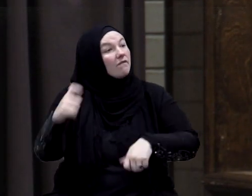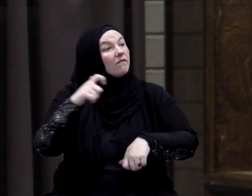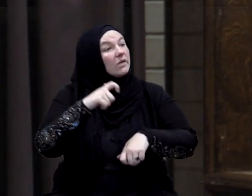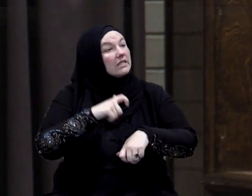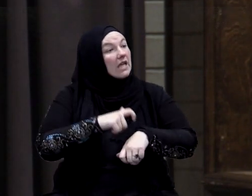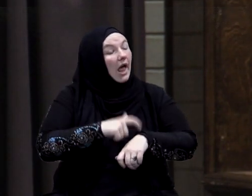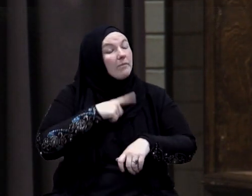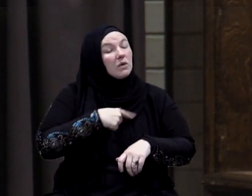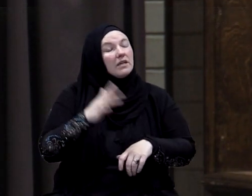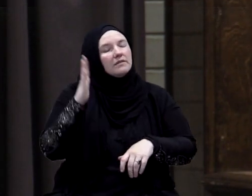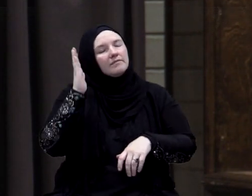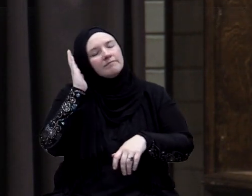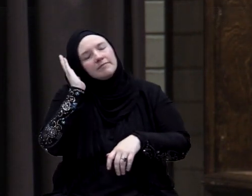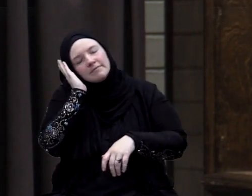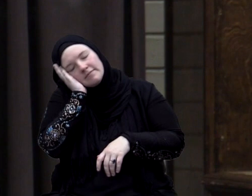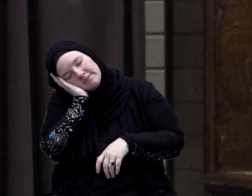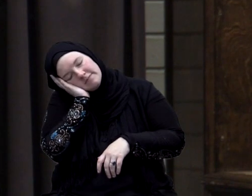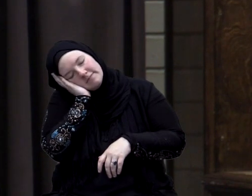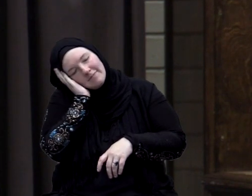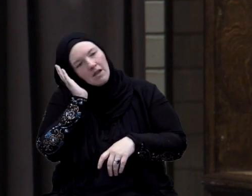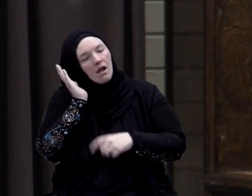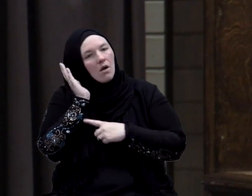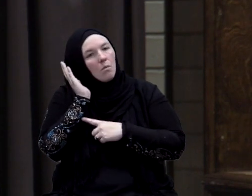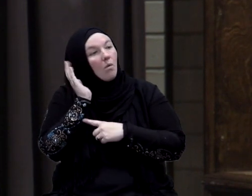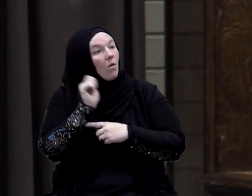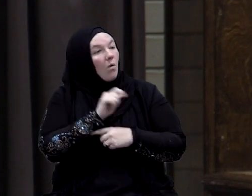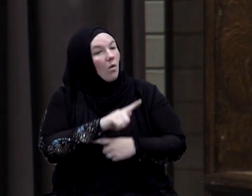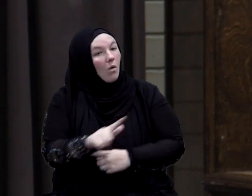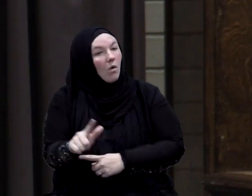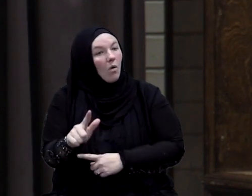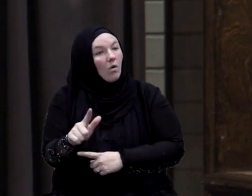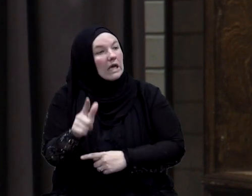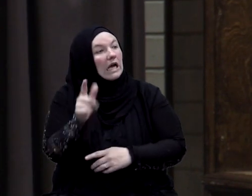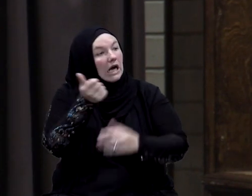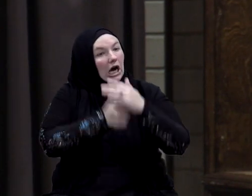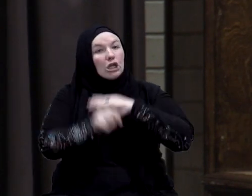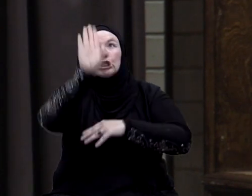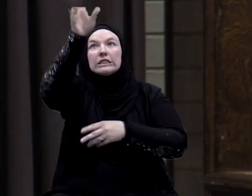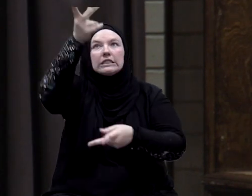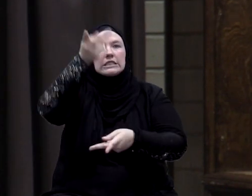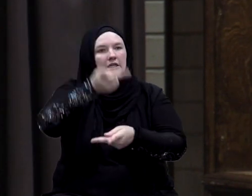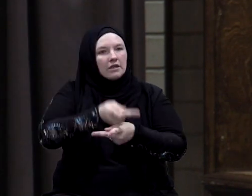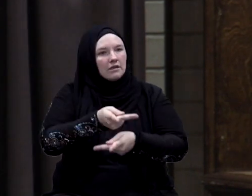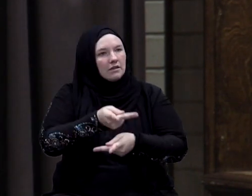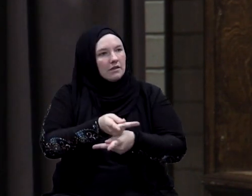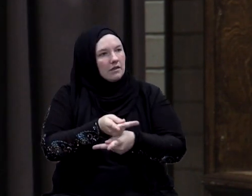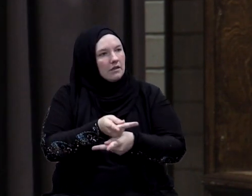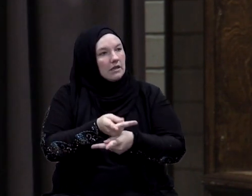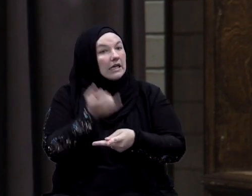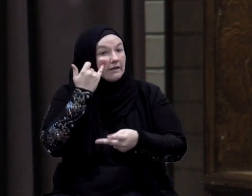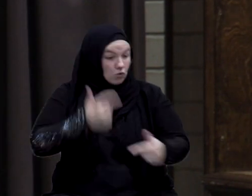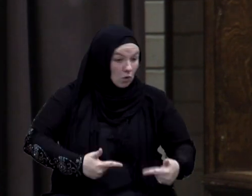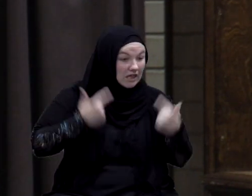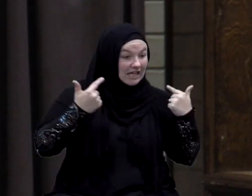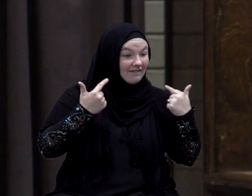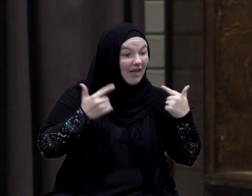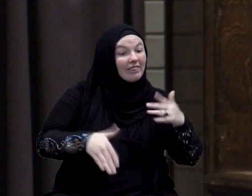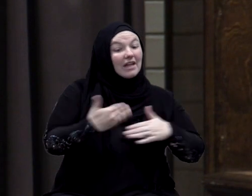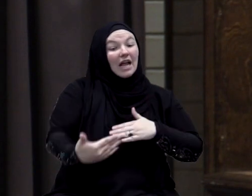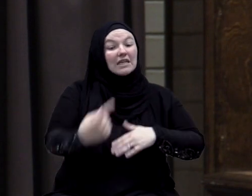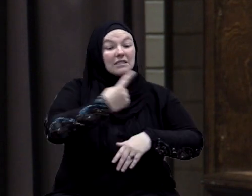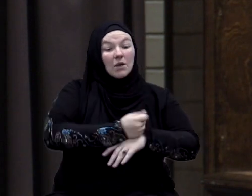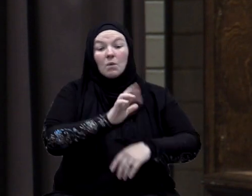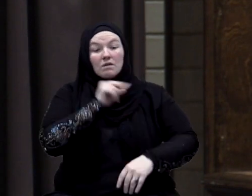head on the pillow to sleep, we are all in his hand. Whether to live the next day or not, it's up to